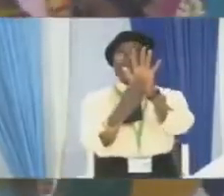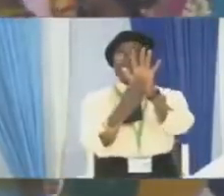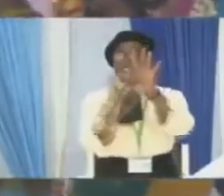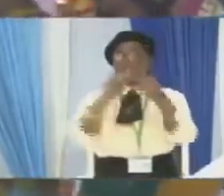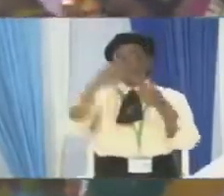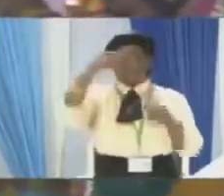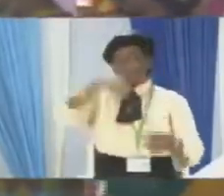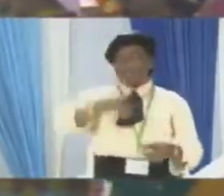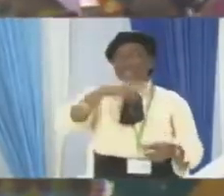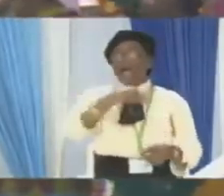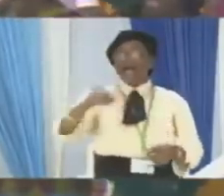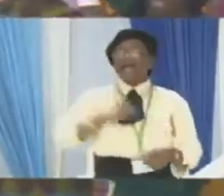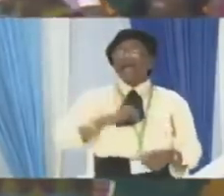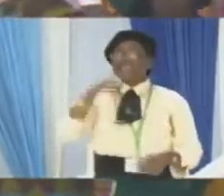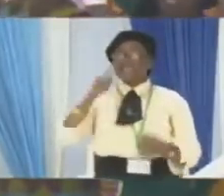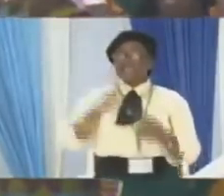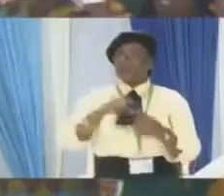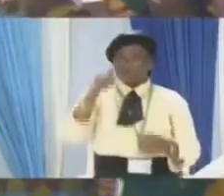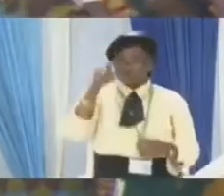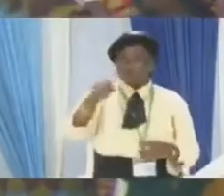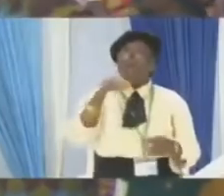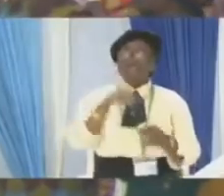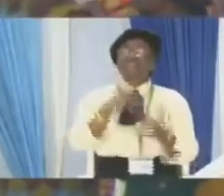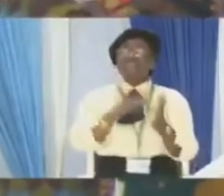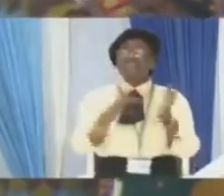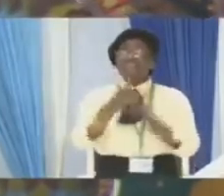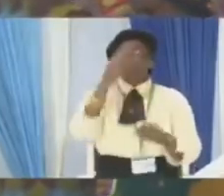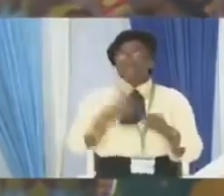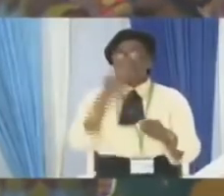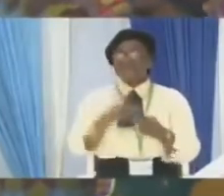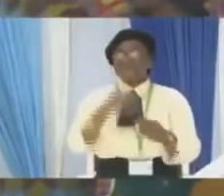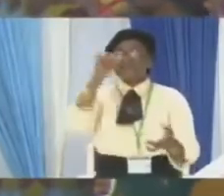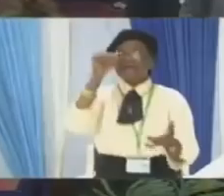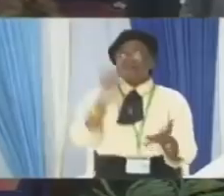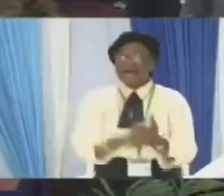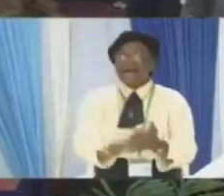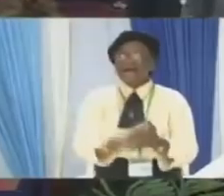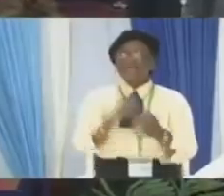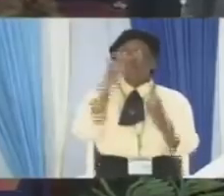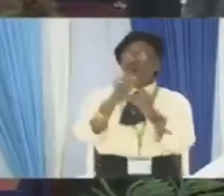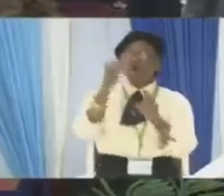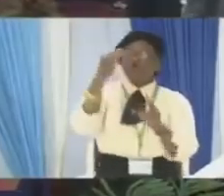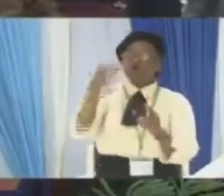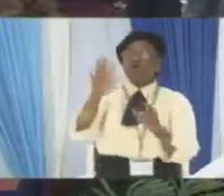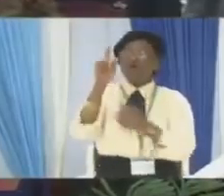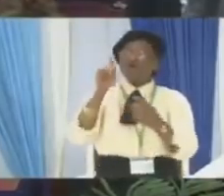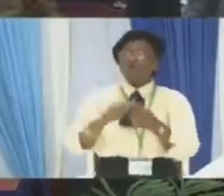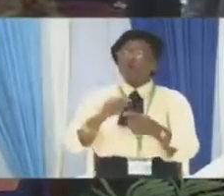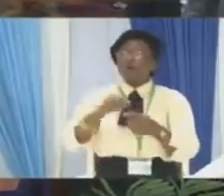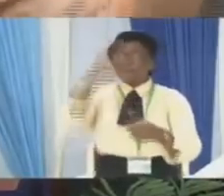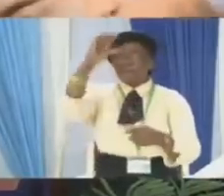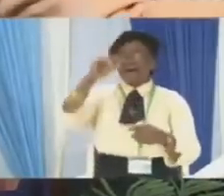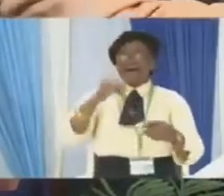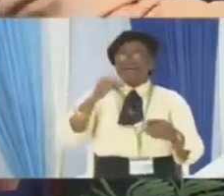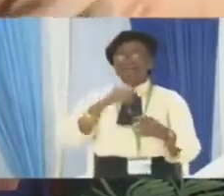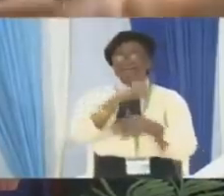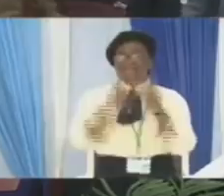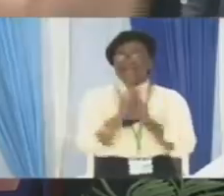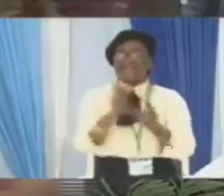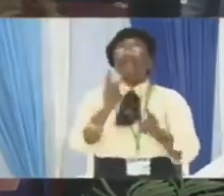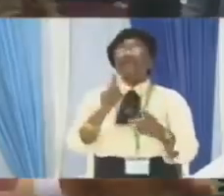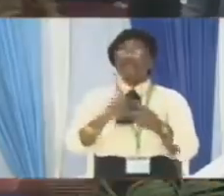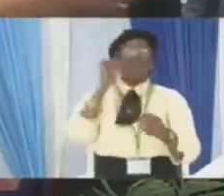And I say to you, in the mighty name of Jesus Christ, that first word of God to mankind, which is to be